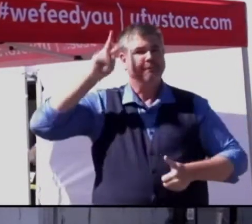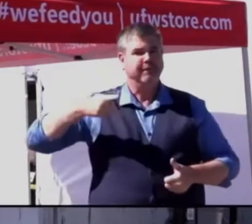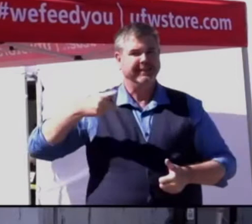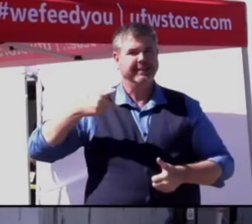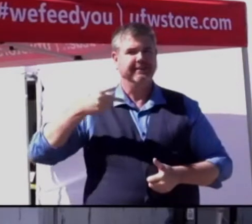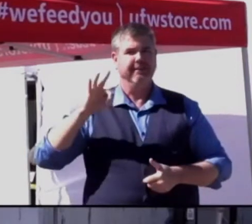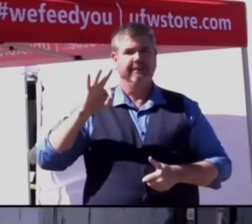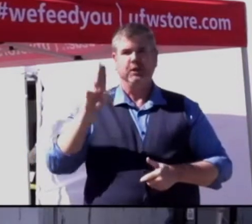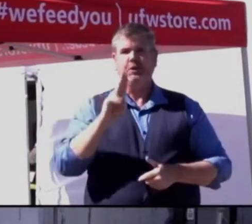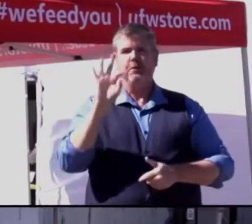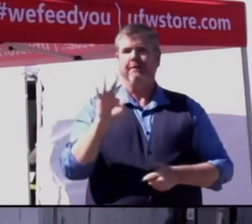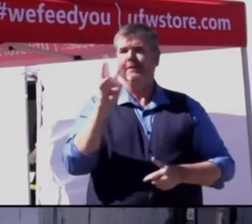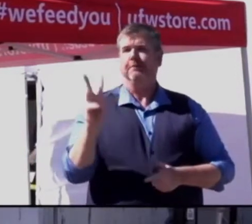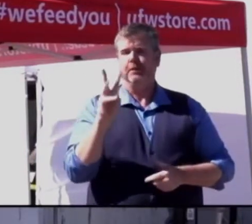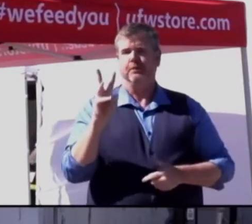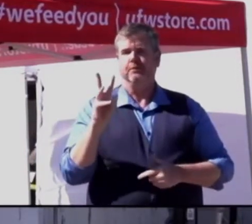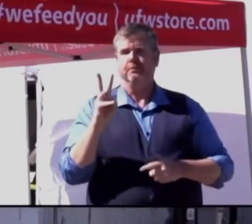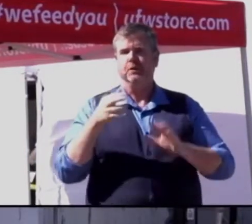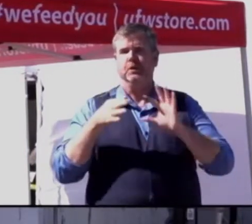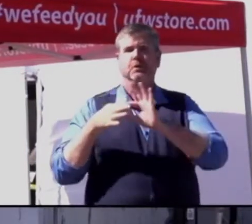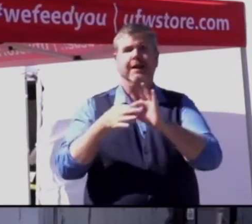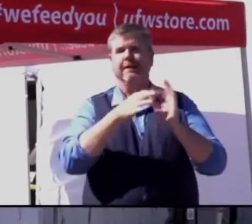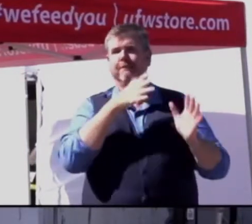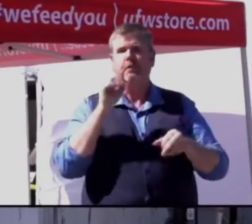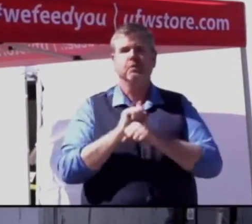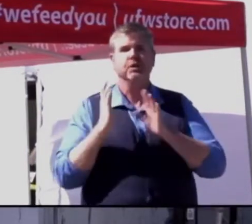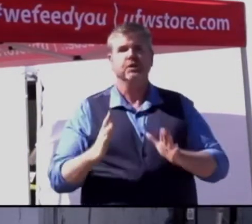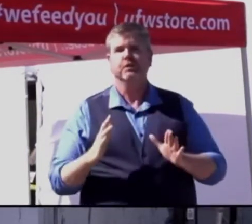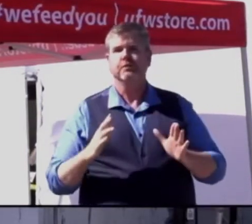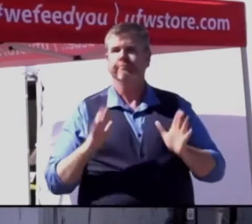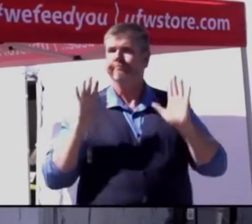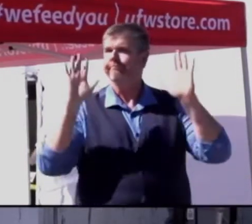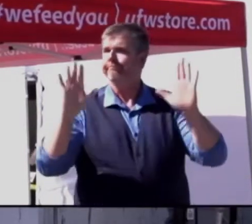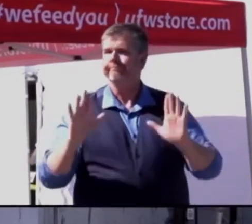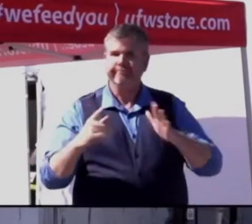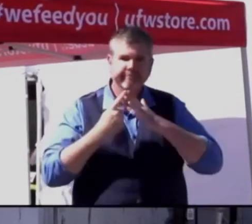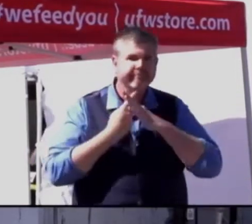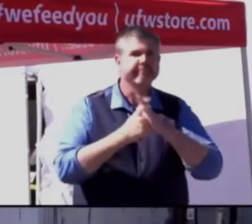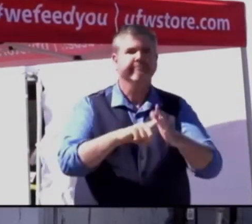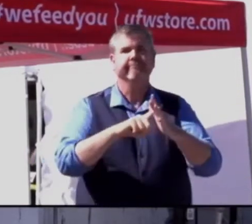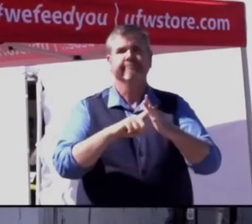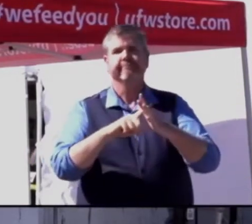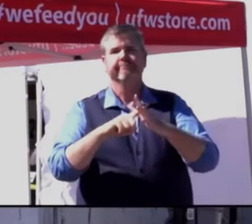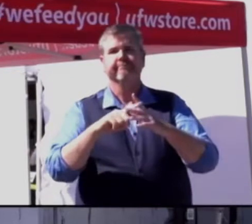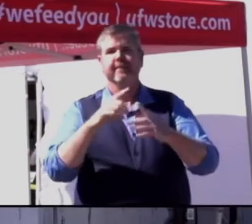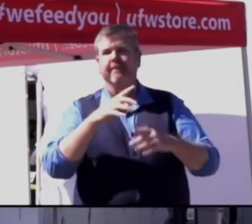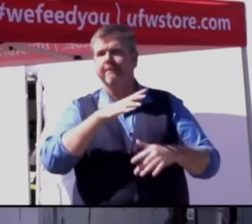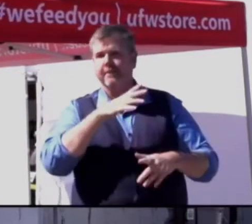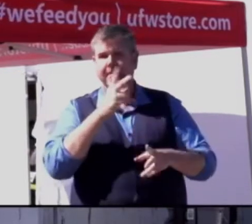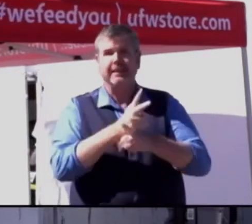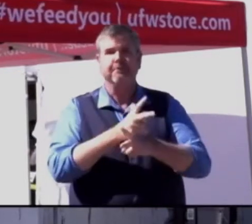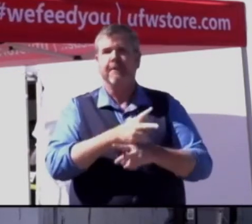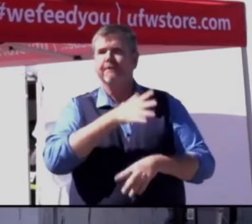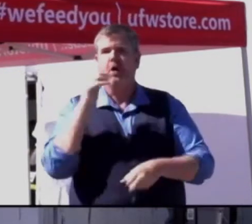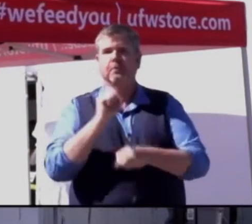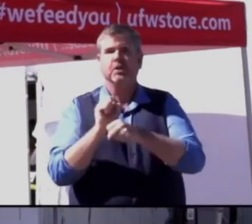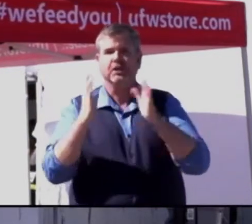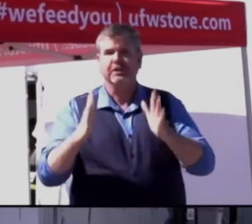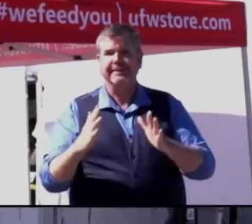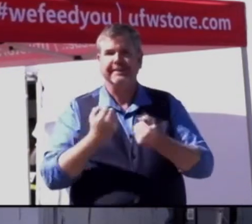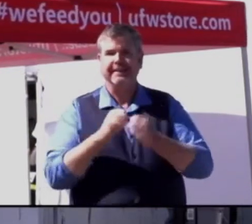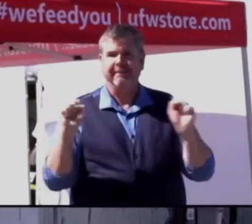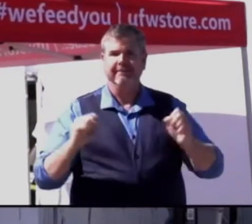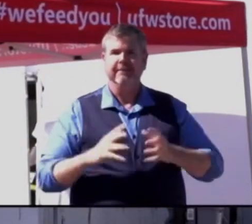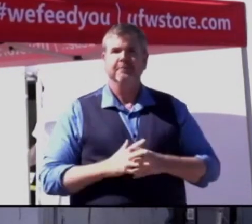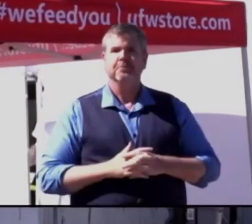This is a great start to getting farm workers vaccinated. It's really important that we see farm workers